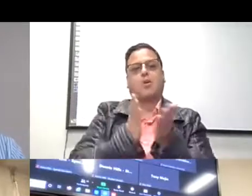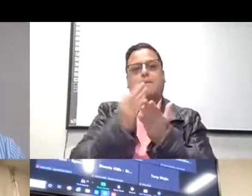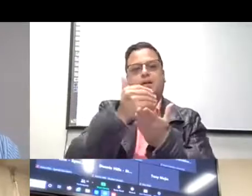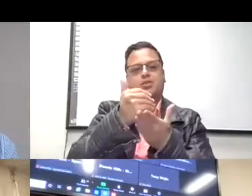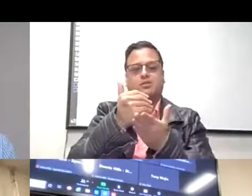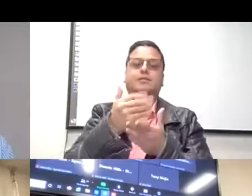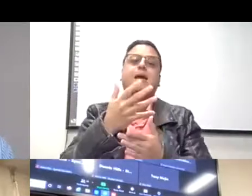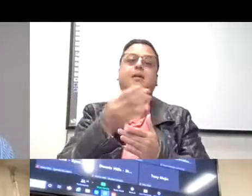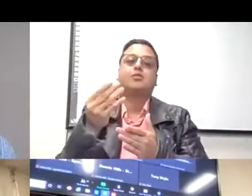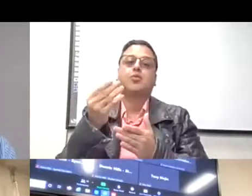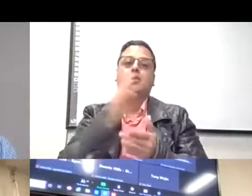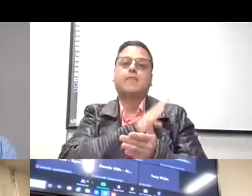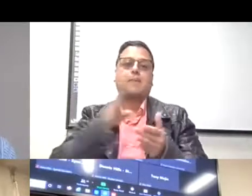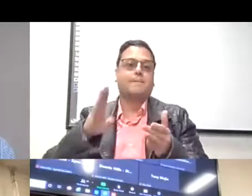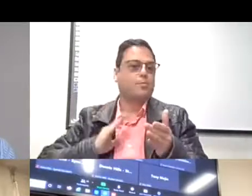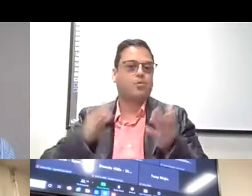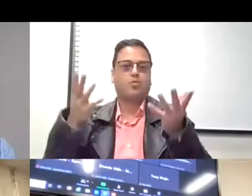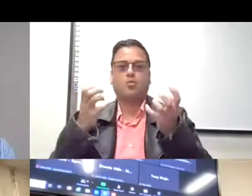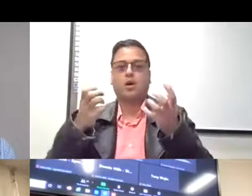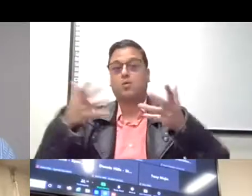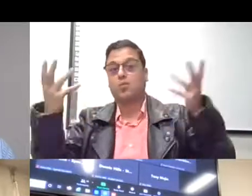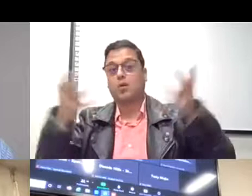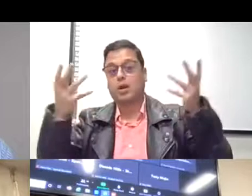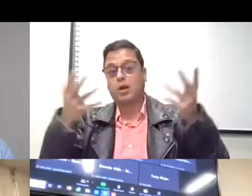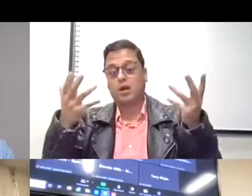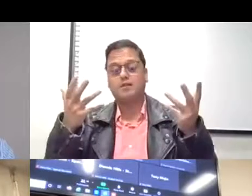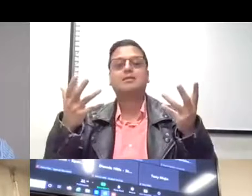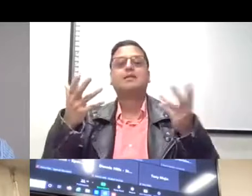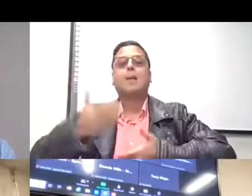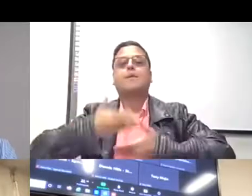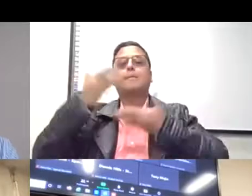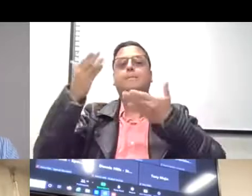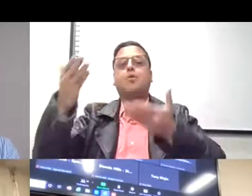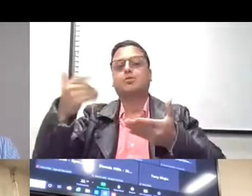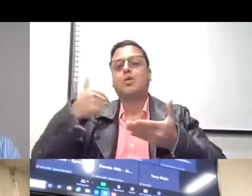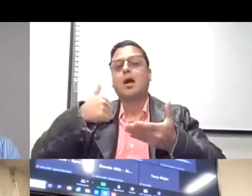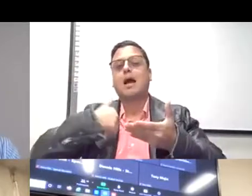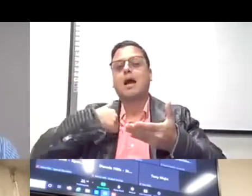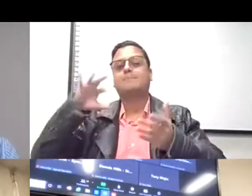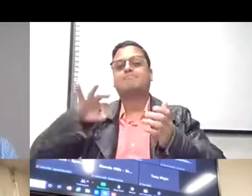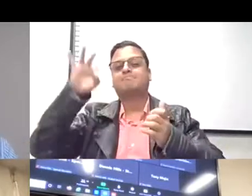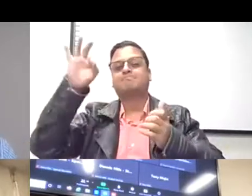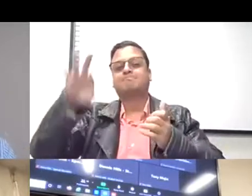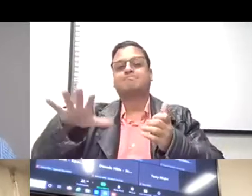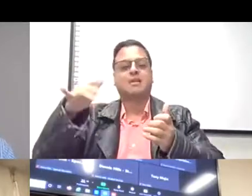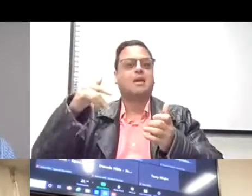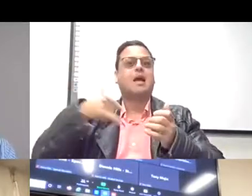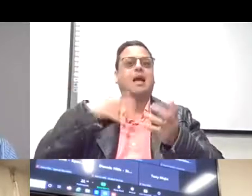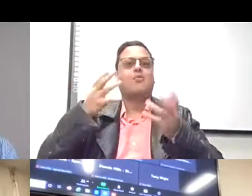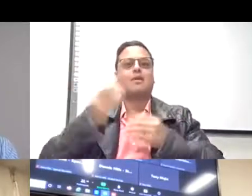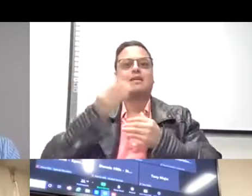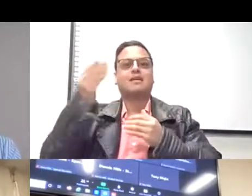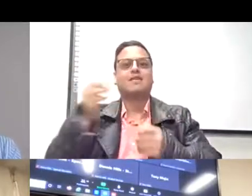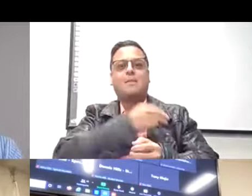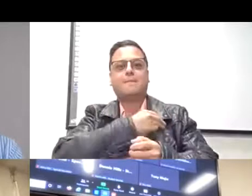so what the board is looking at is a proposal that I'm making. I do want to give members of